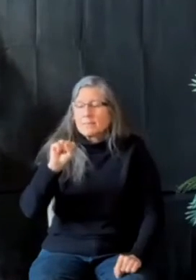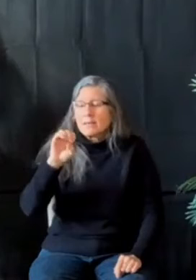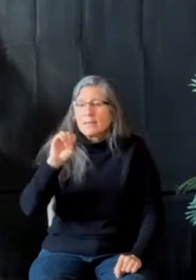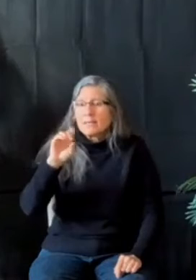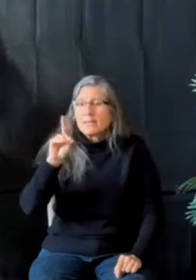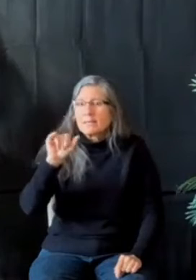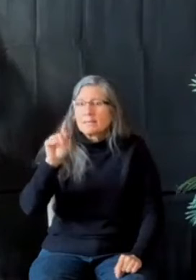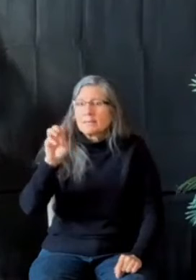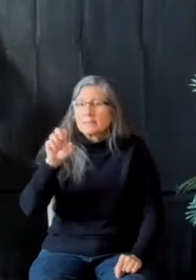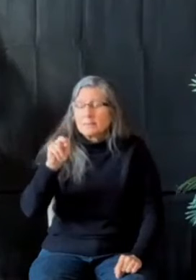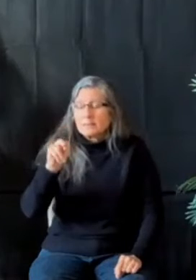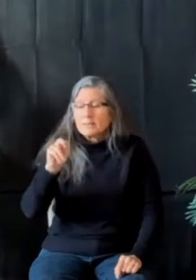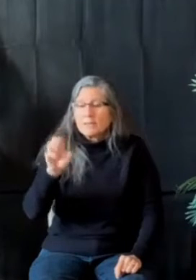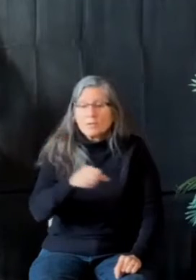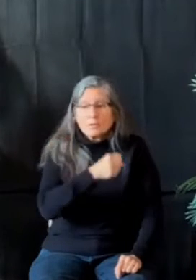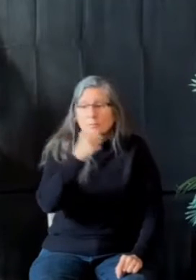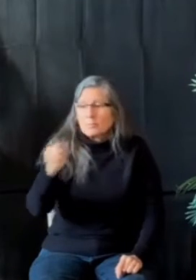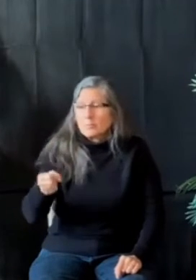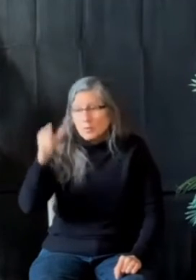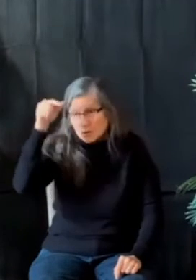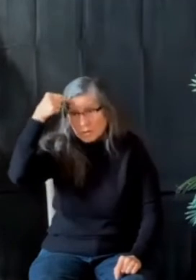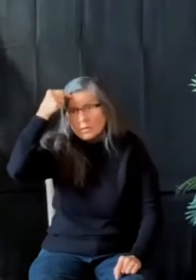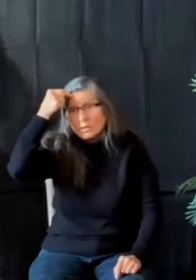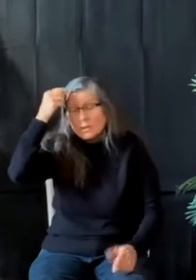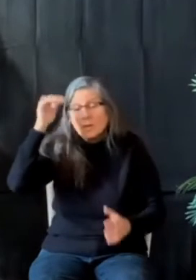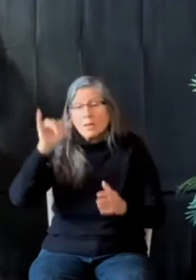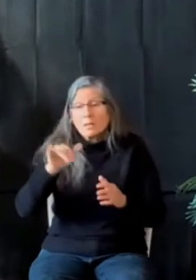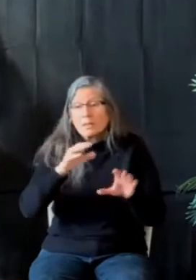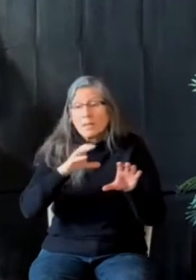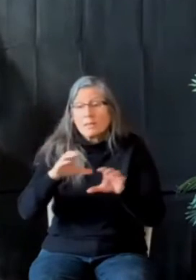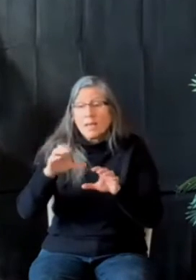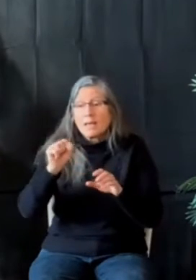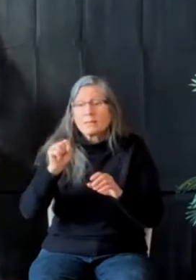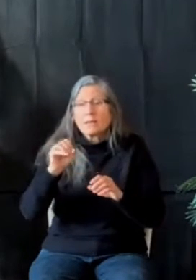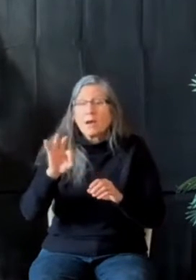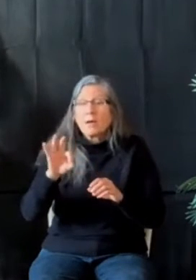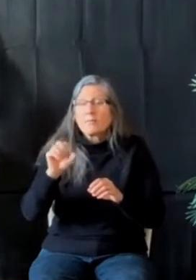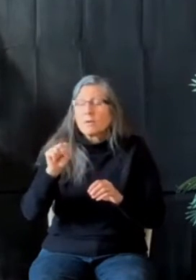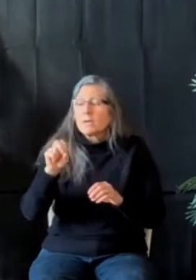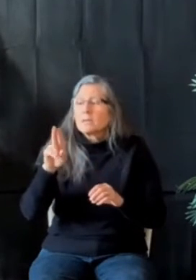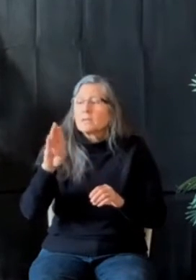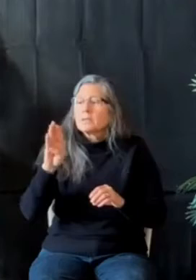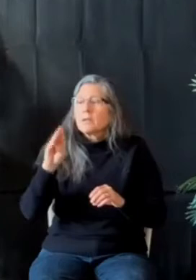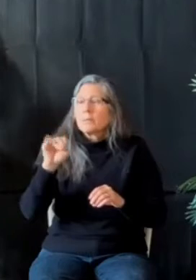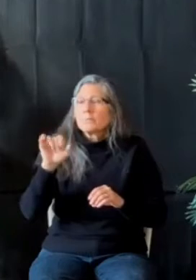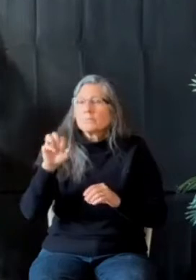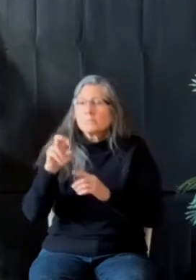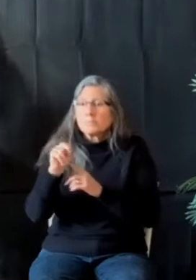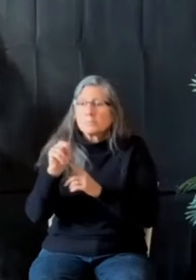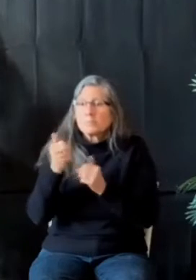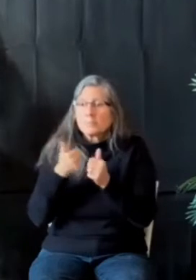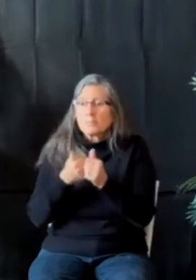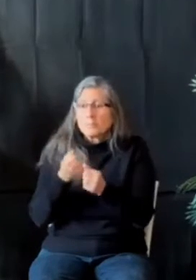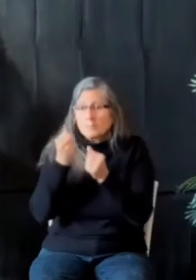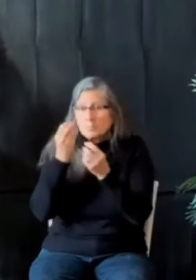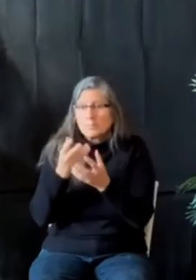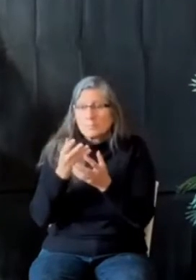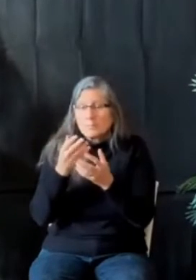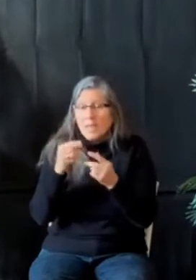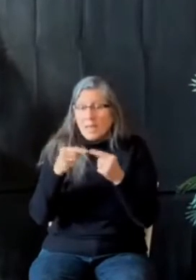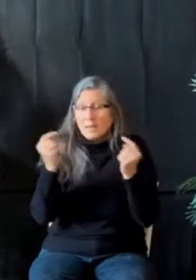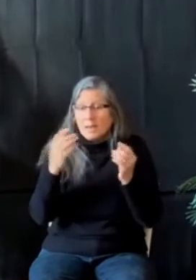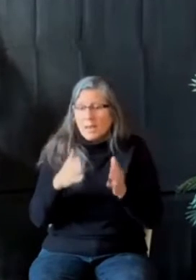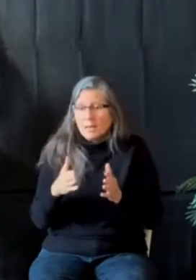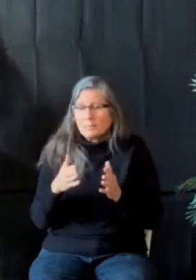the woman over to the governor for punishment would have been viewed as an act of submission to an invading enemy by the Jewish people. And so here he